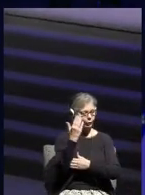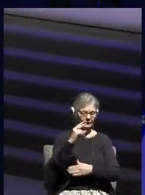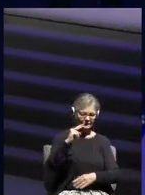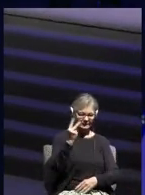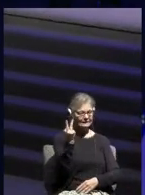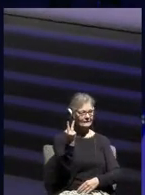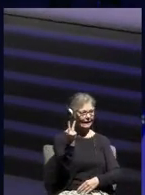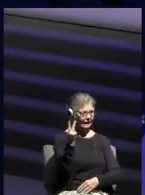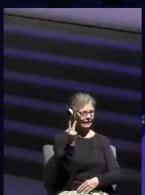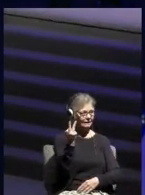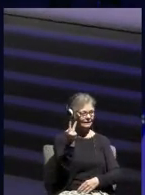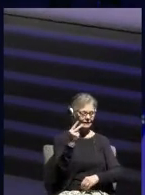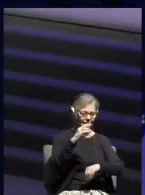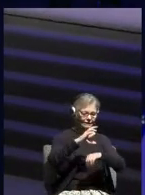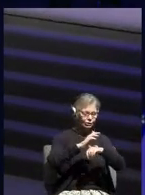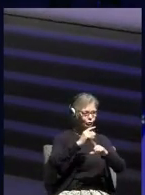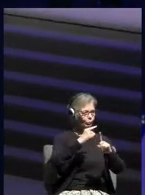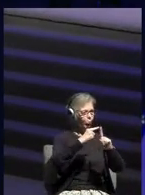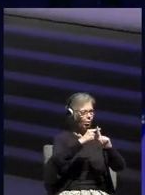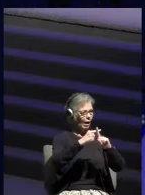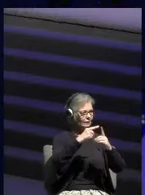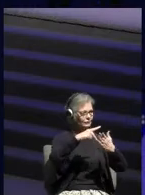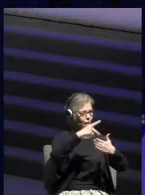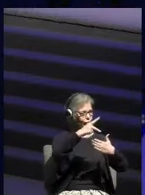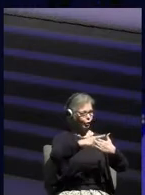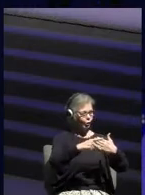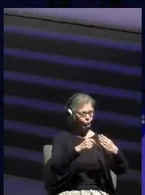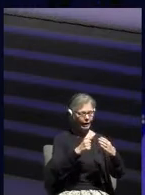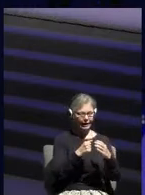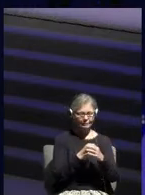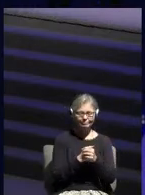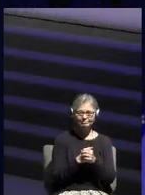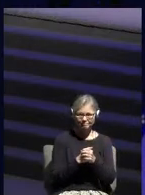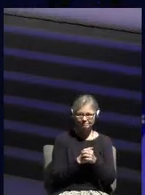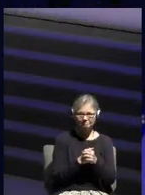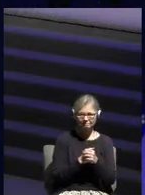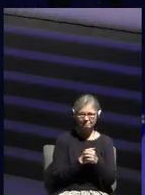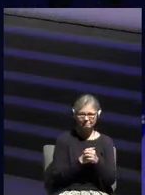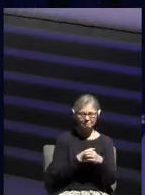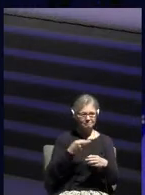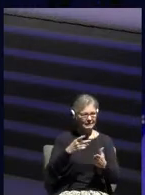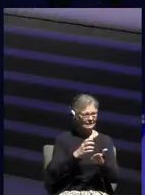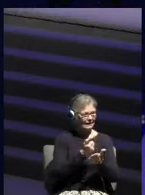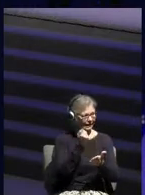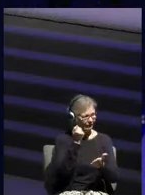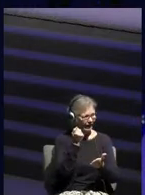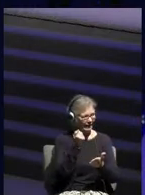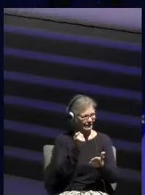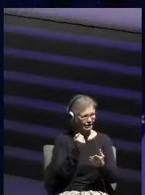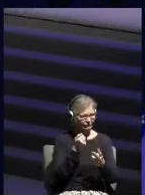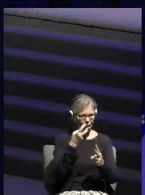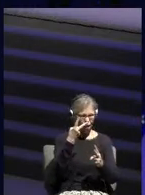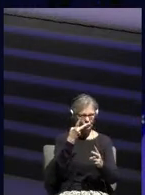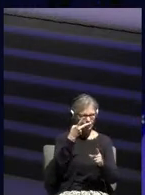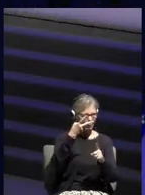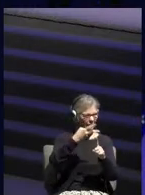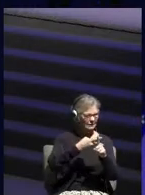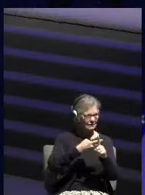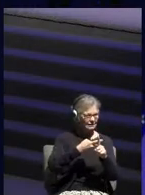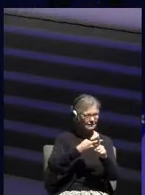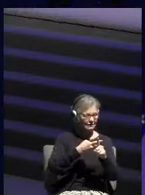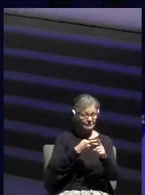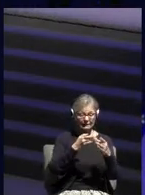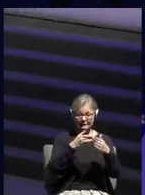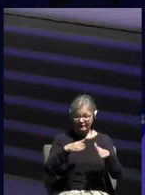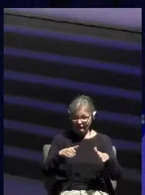program. And we take an opportunity, take advantage of July and August, and divide up on